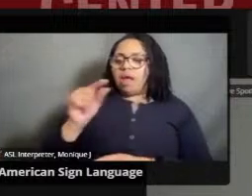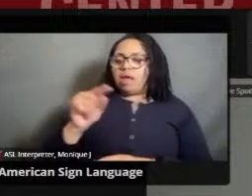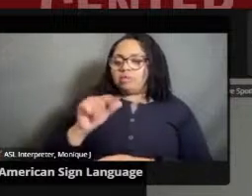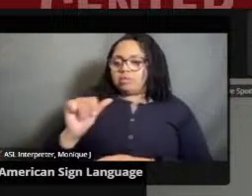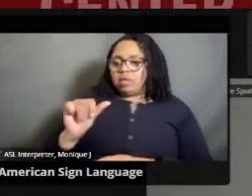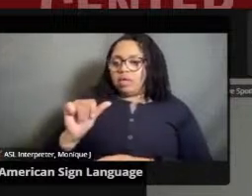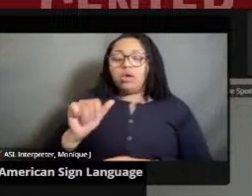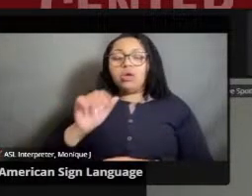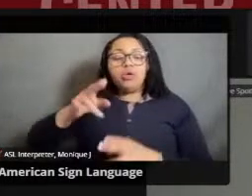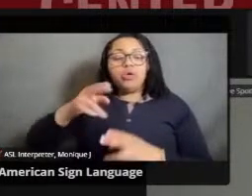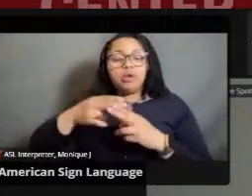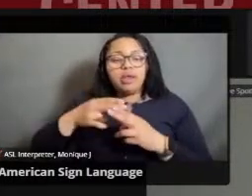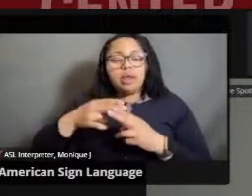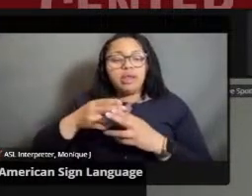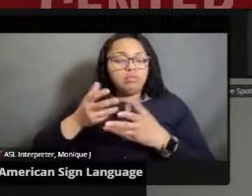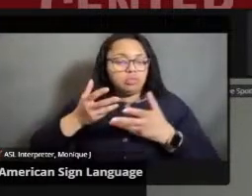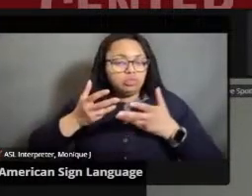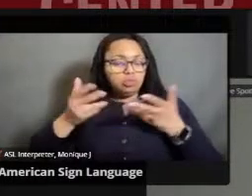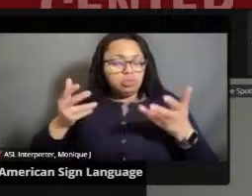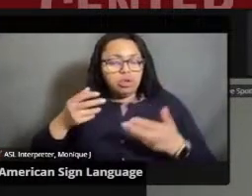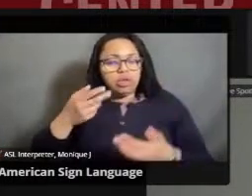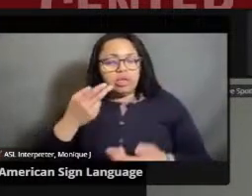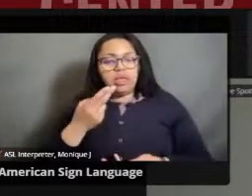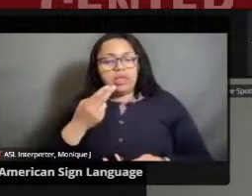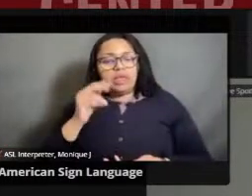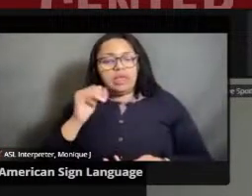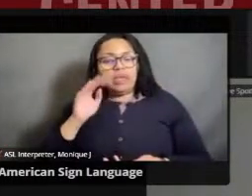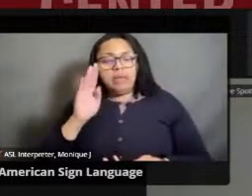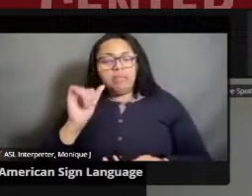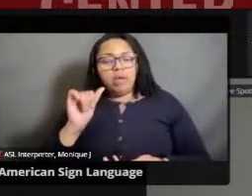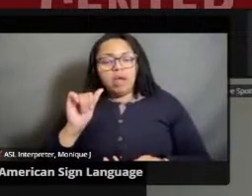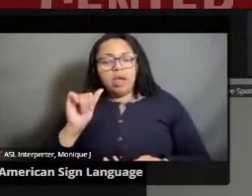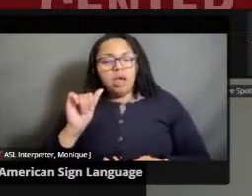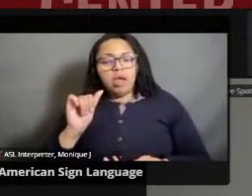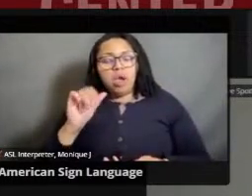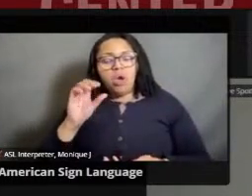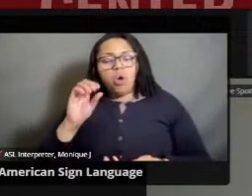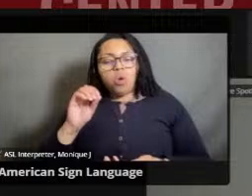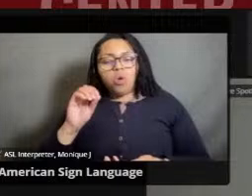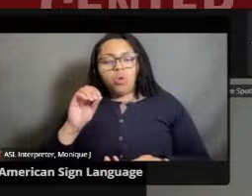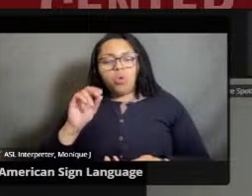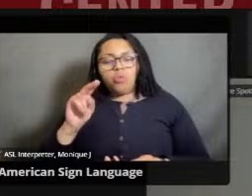Her name was Hiba Abu Neda. She was born in